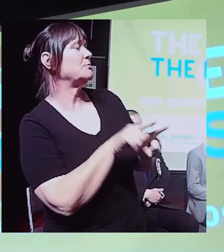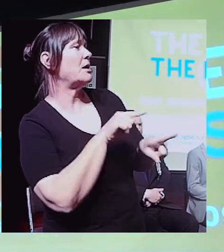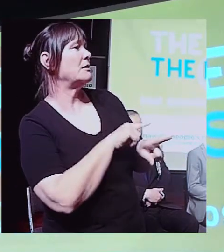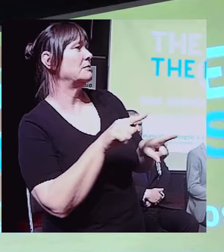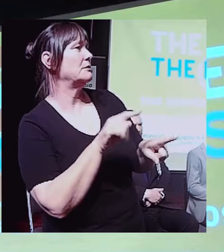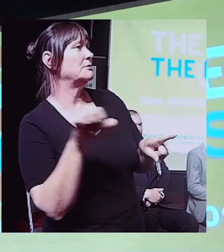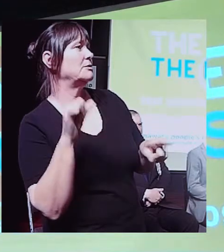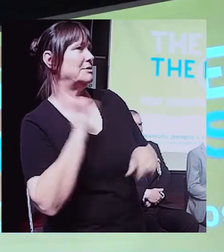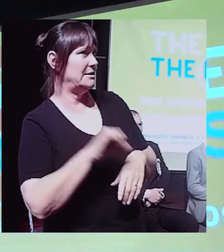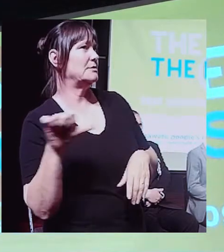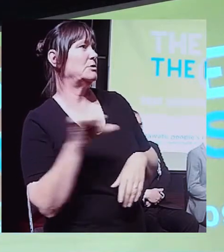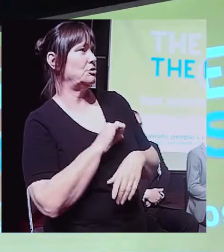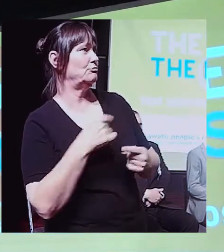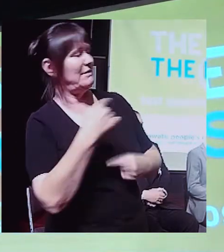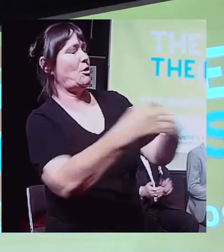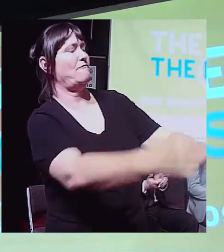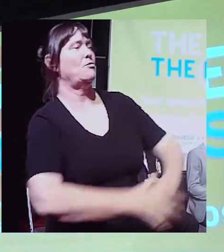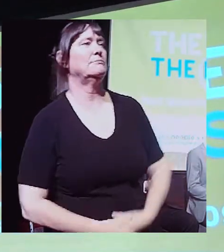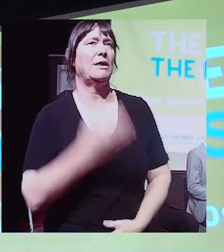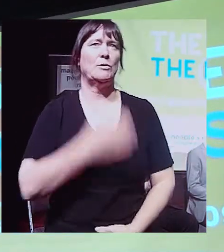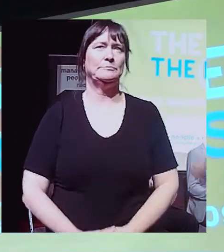we should keep moving forward. Thank you.